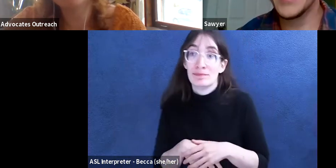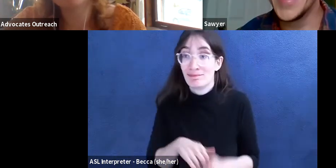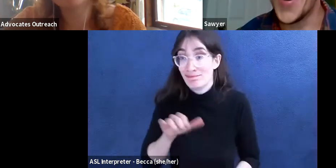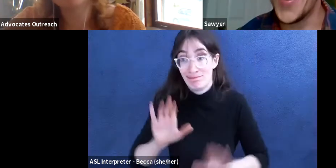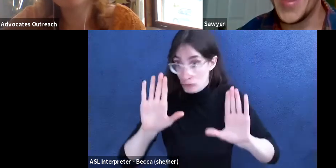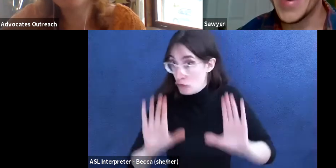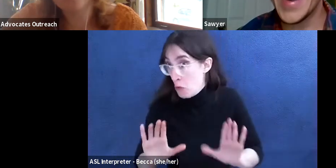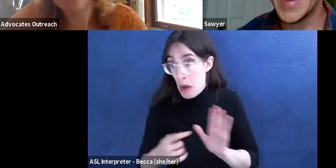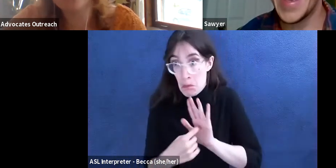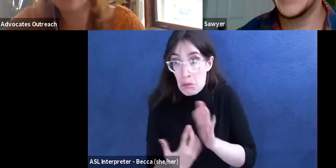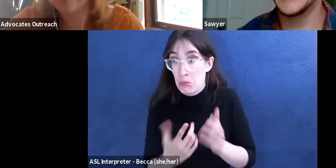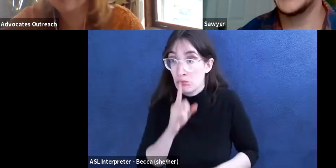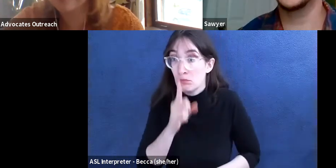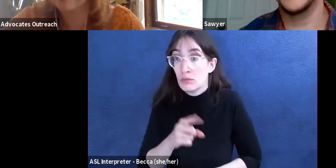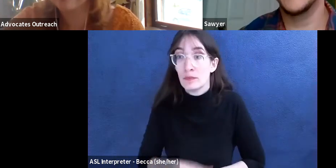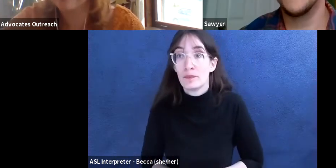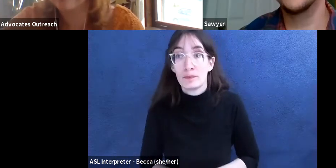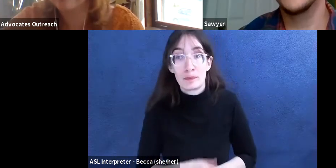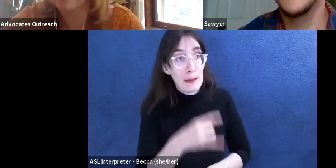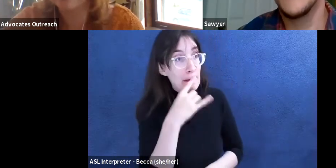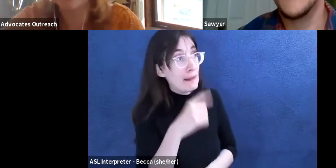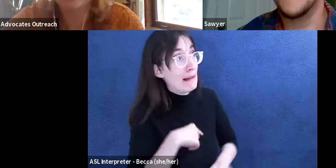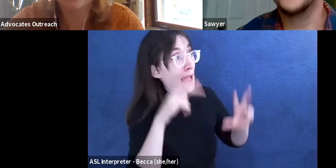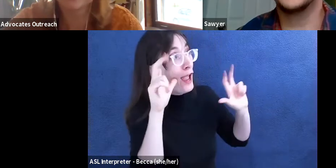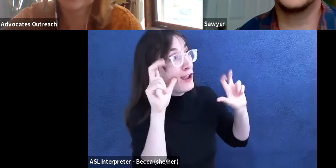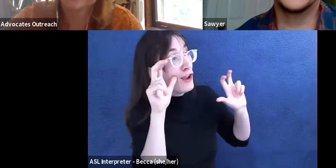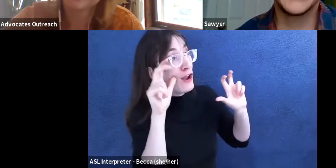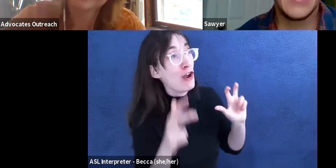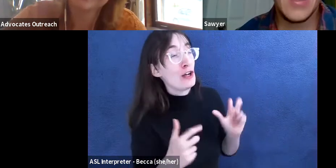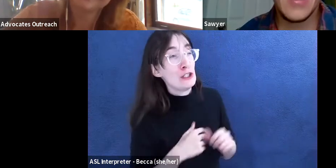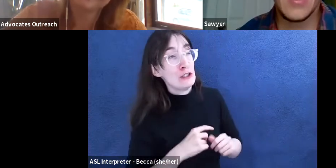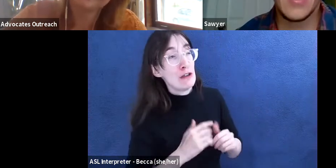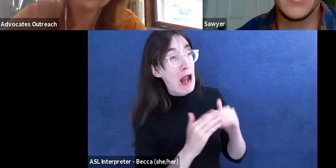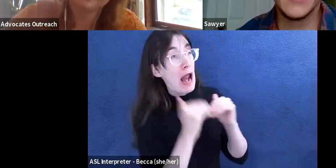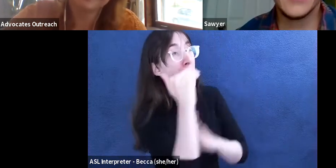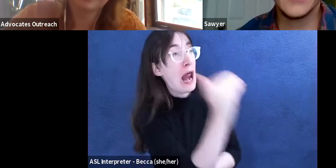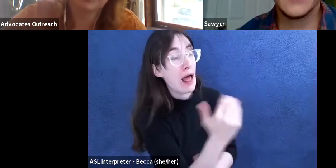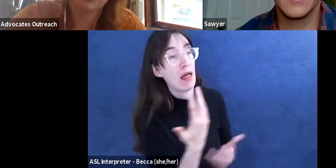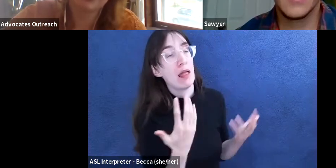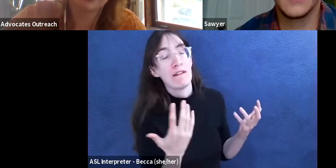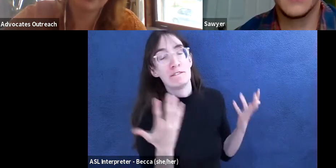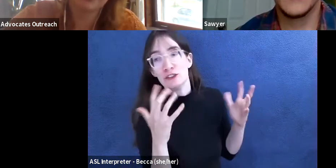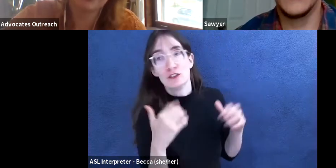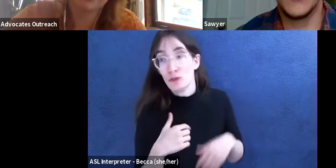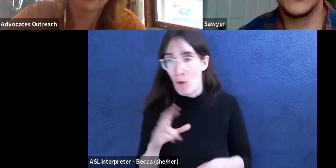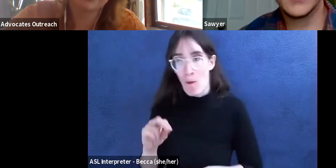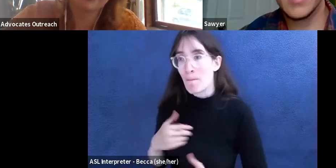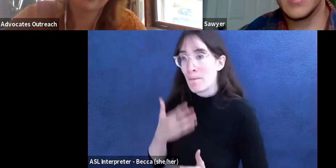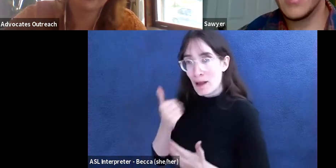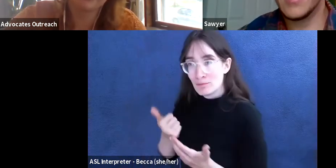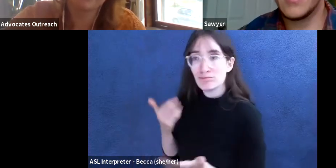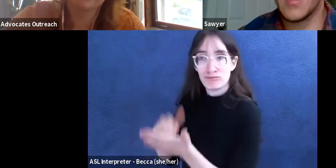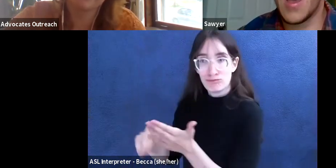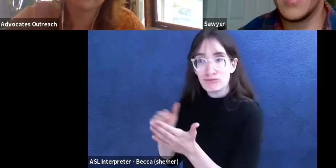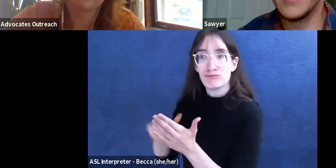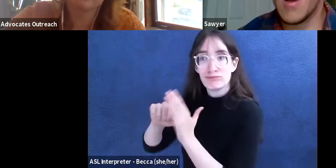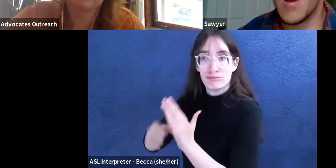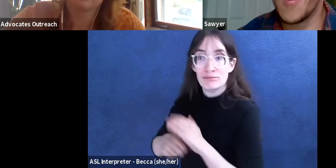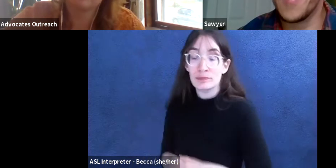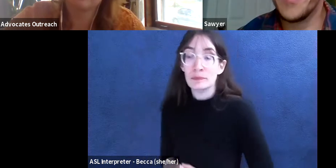child to talk with you about their identities, like who they are and how they're feeling, let